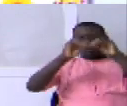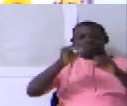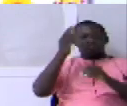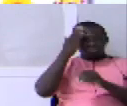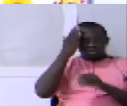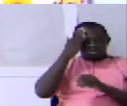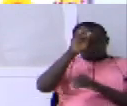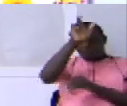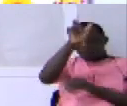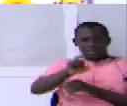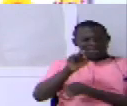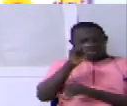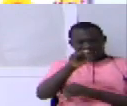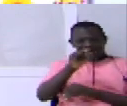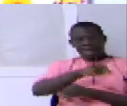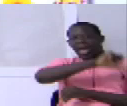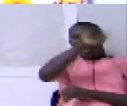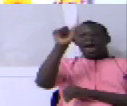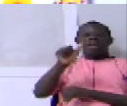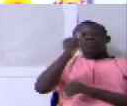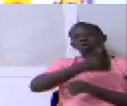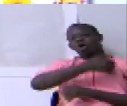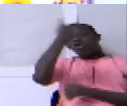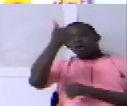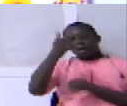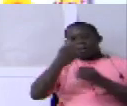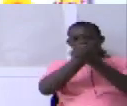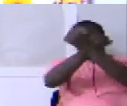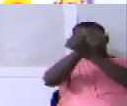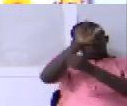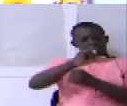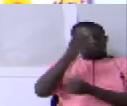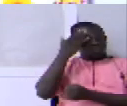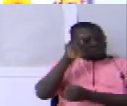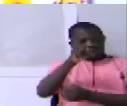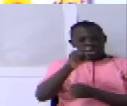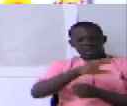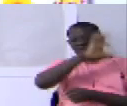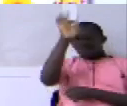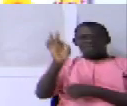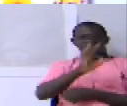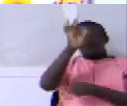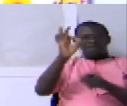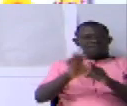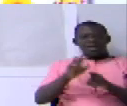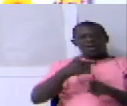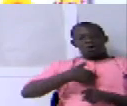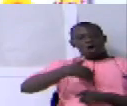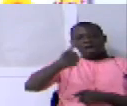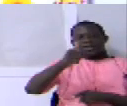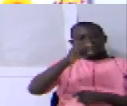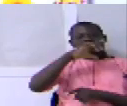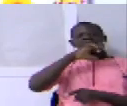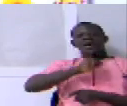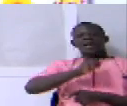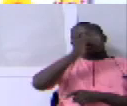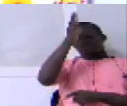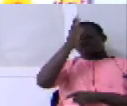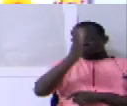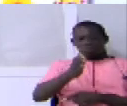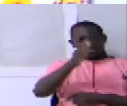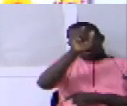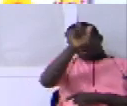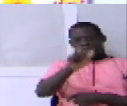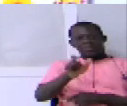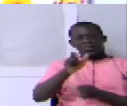be somebody very truthful. Adung kabrin kasola do kulalu. Fo kaso konon kolu. Beye